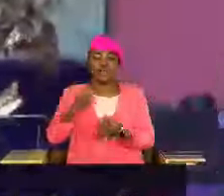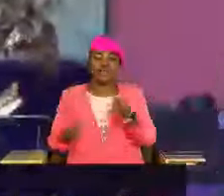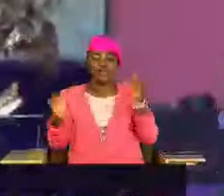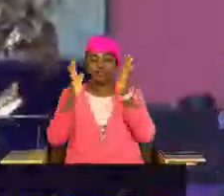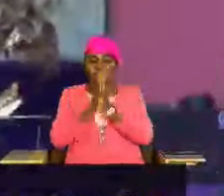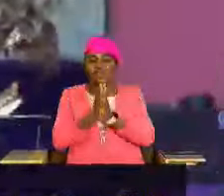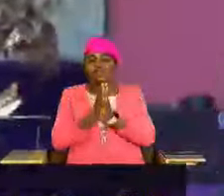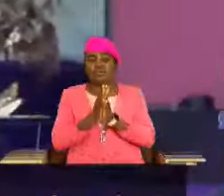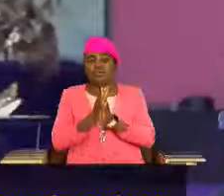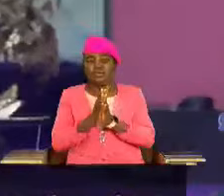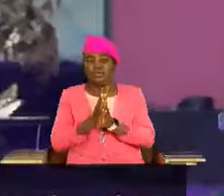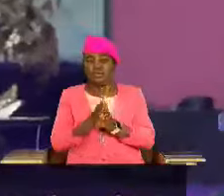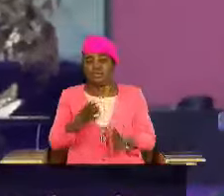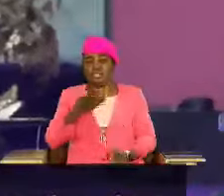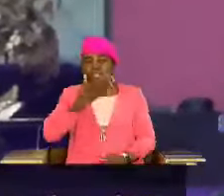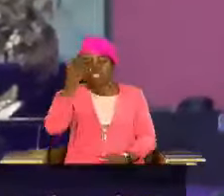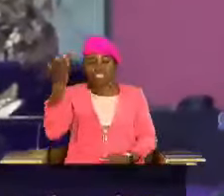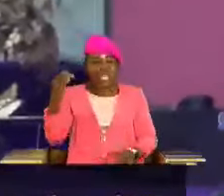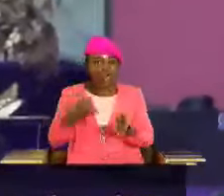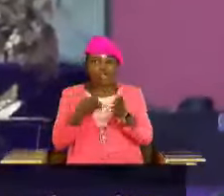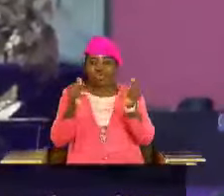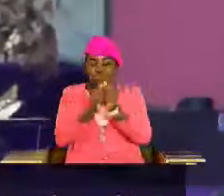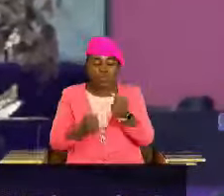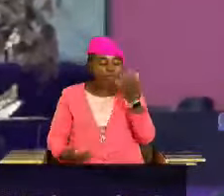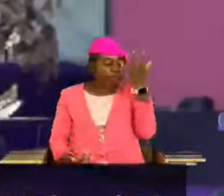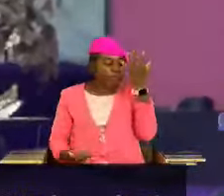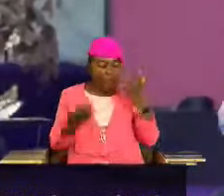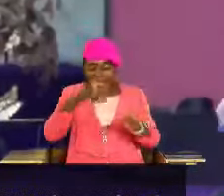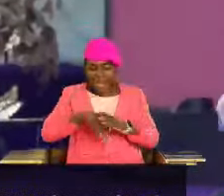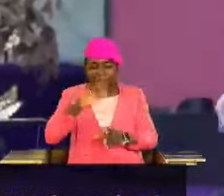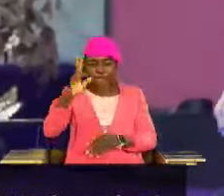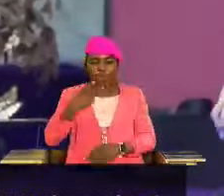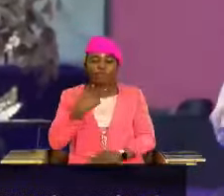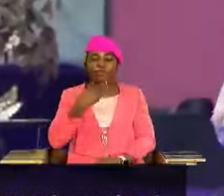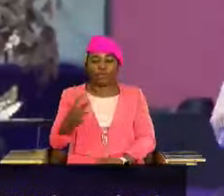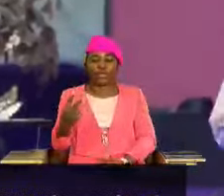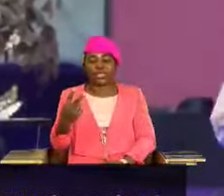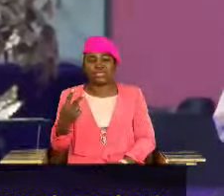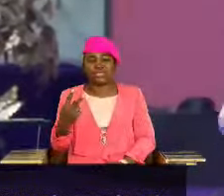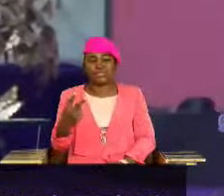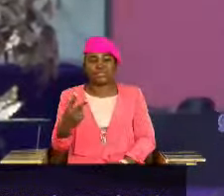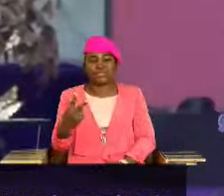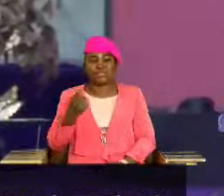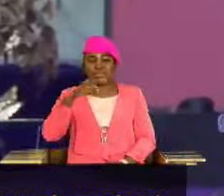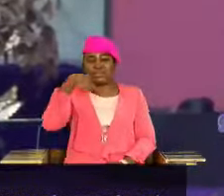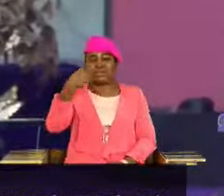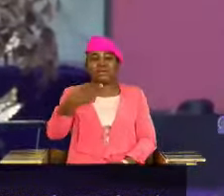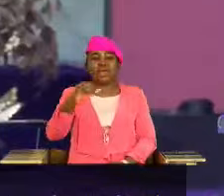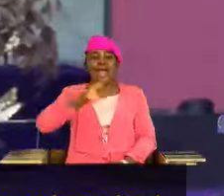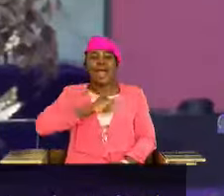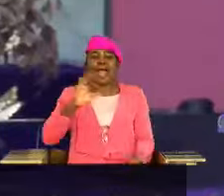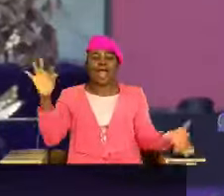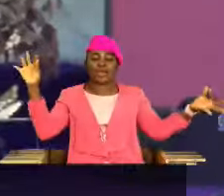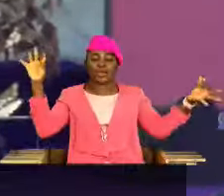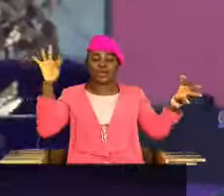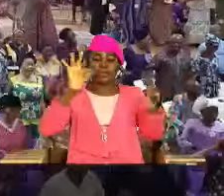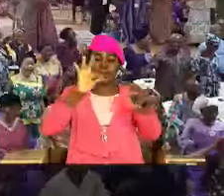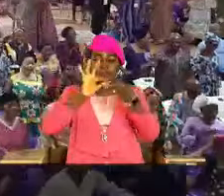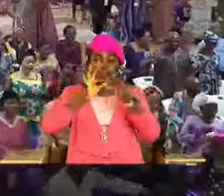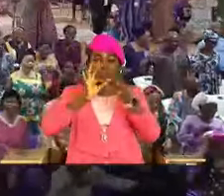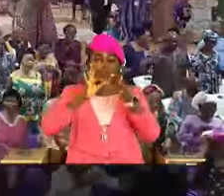one shout this with fire in your voice say I connect myself and my